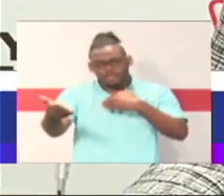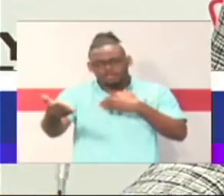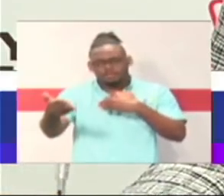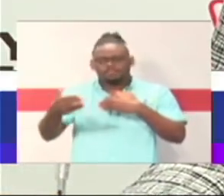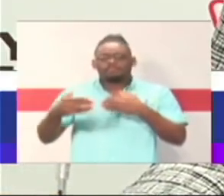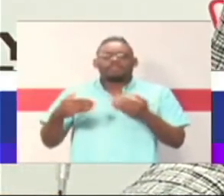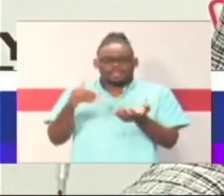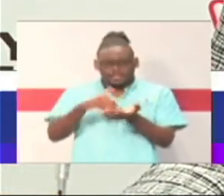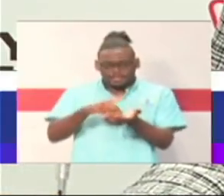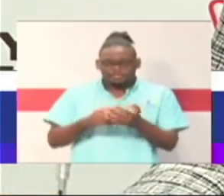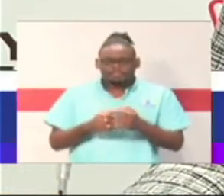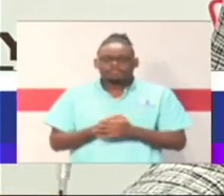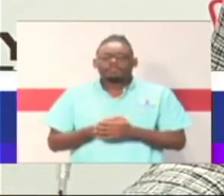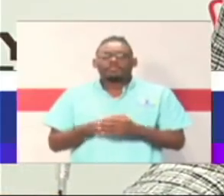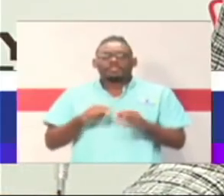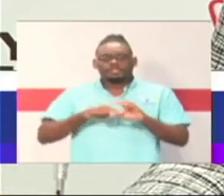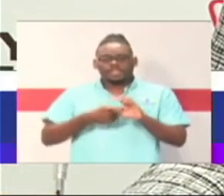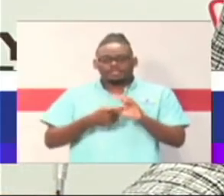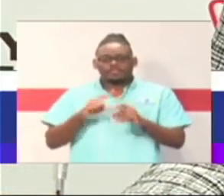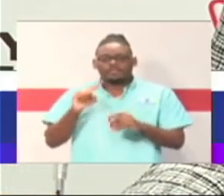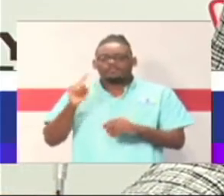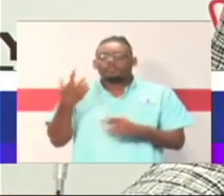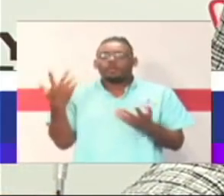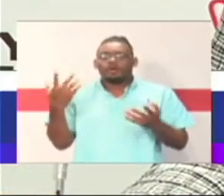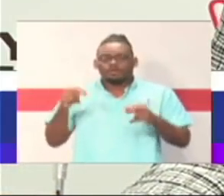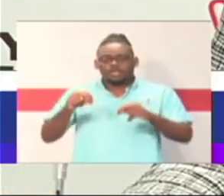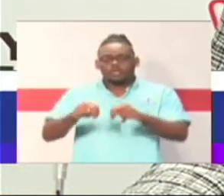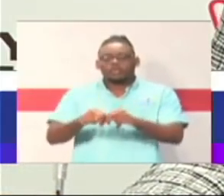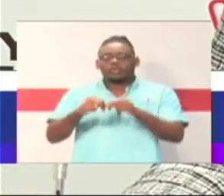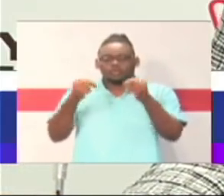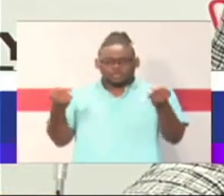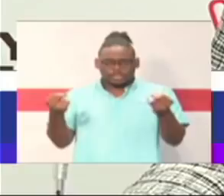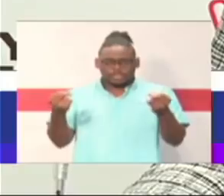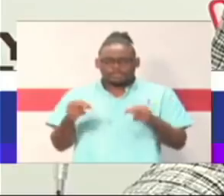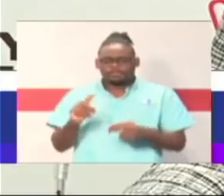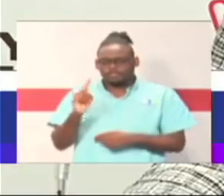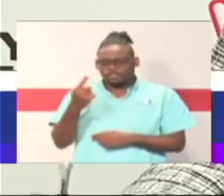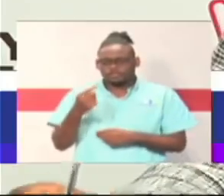with questions from Newsday this morning.